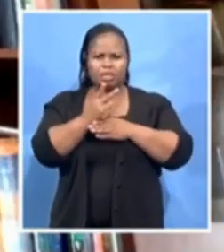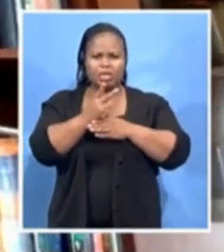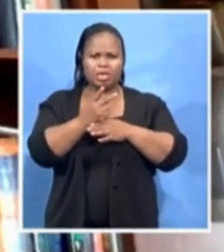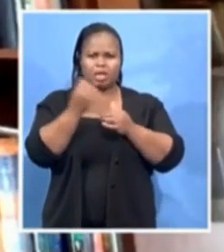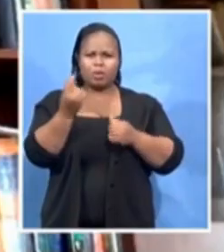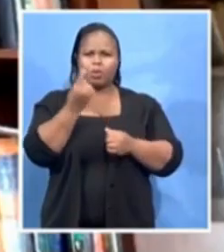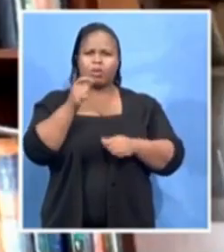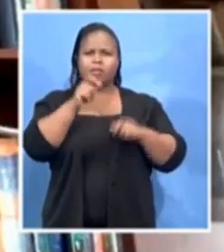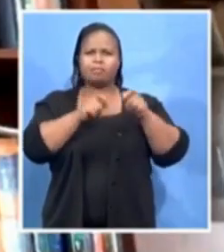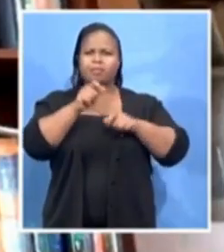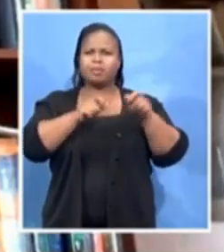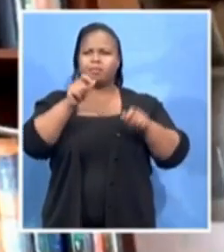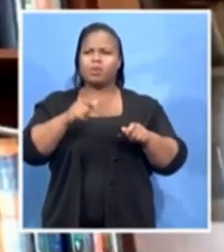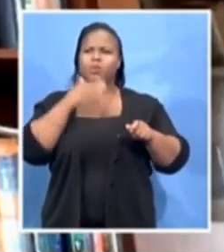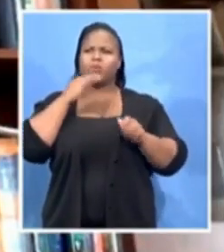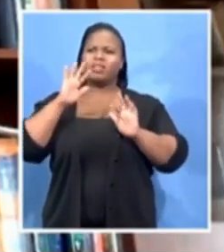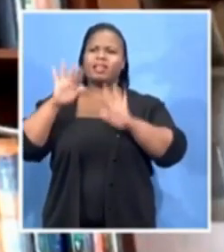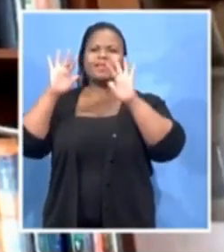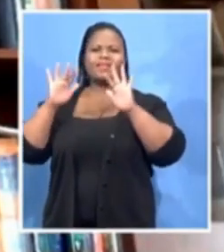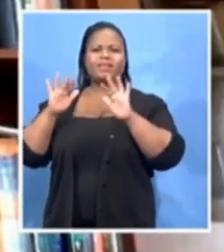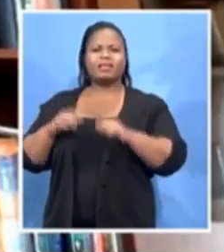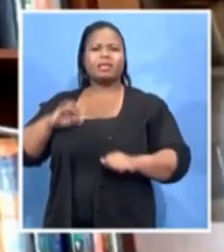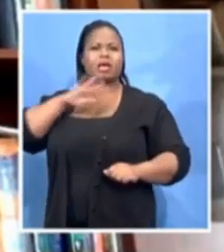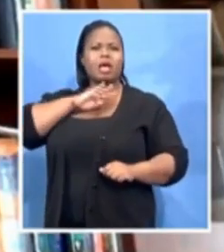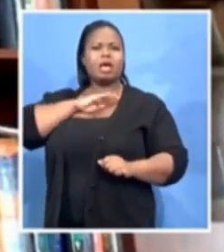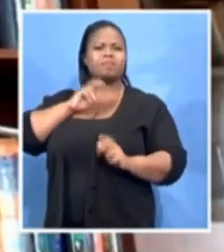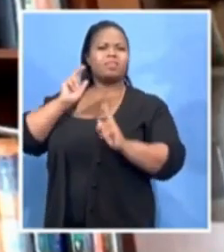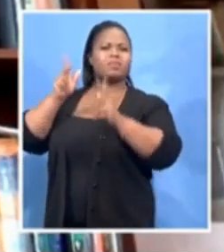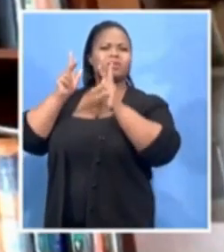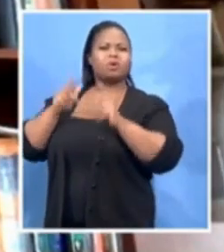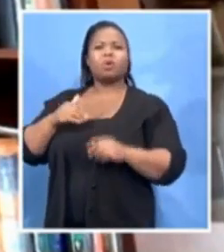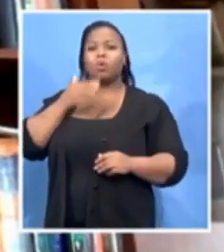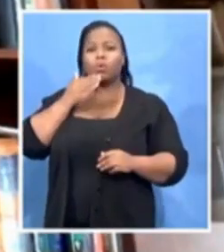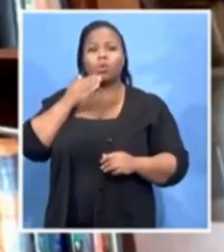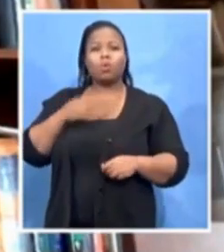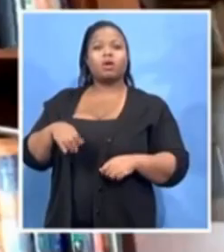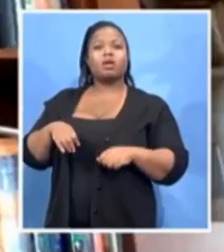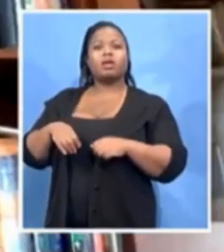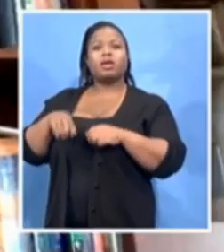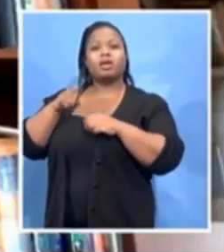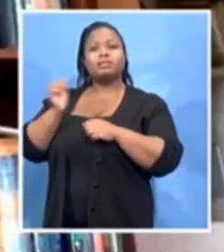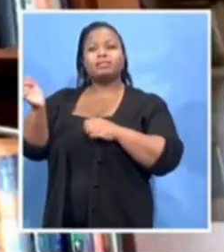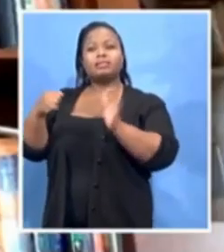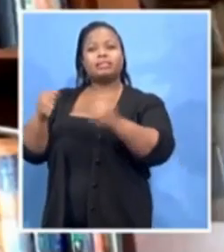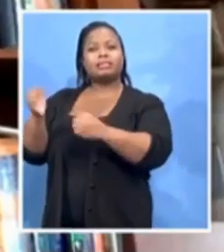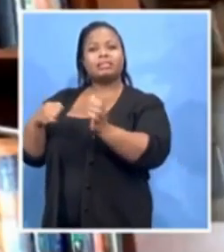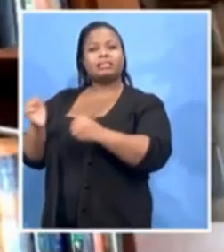coup d'etats are the recruits. Recruits such as Félix Houphouët-Boigny of Côte